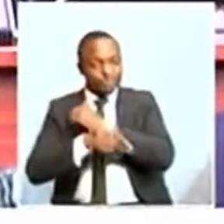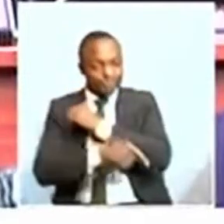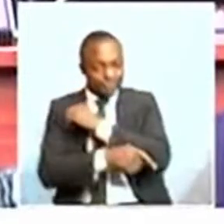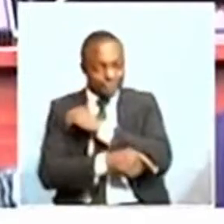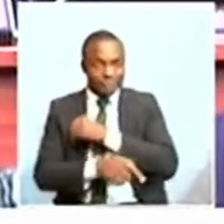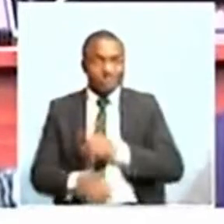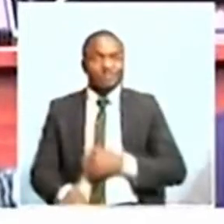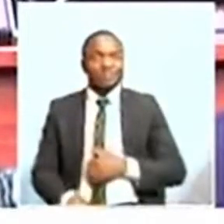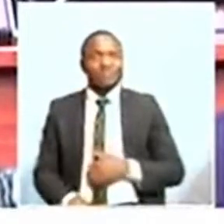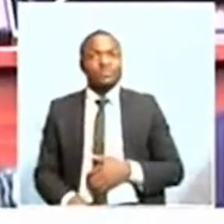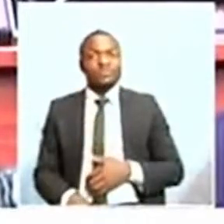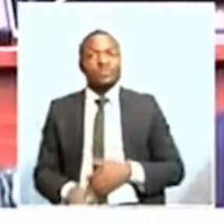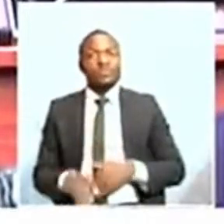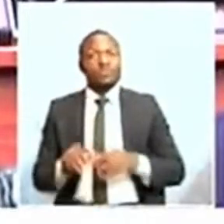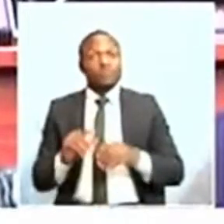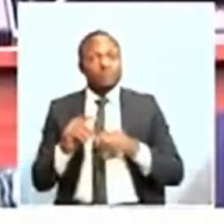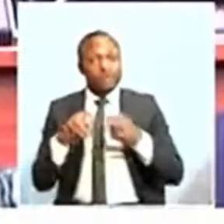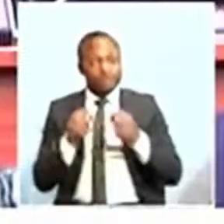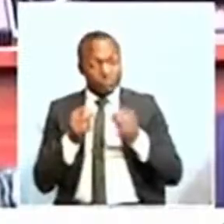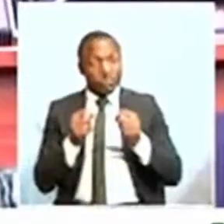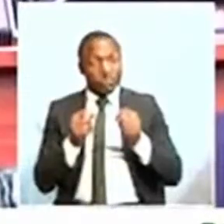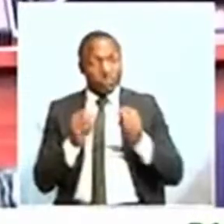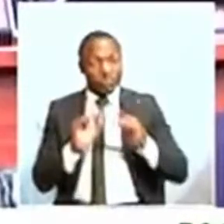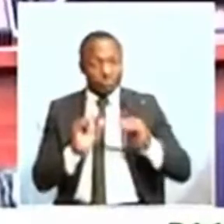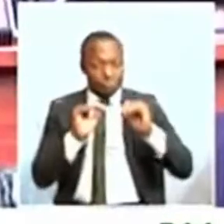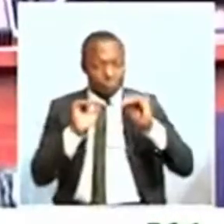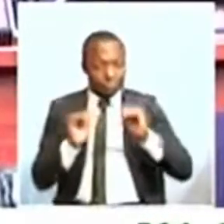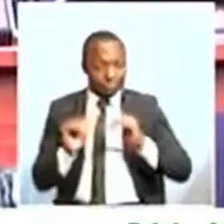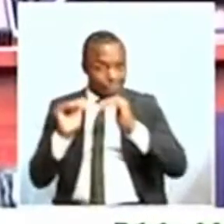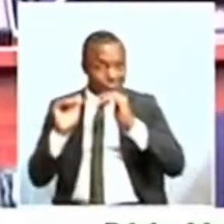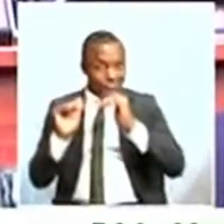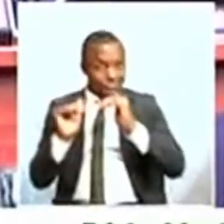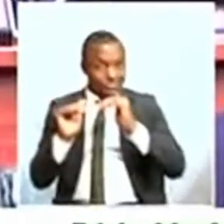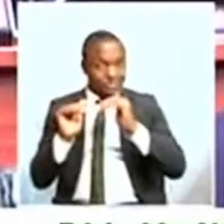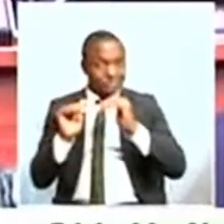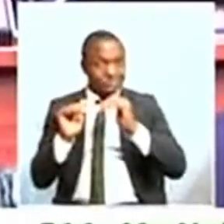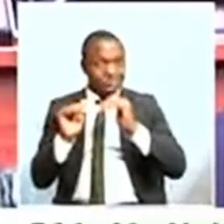to upgrade the